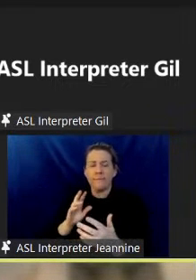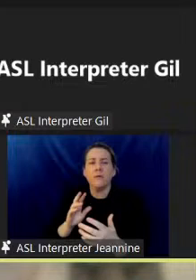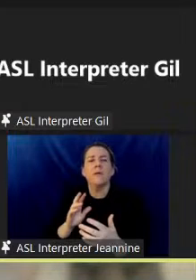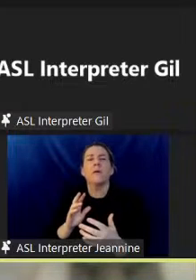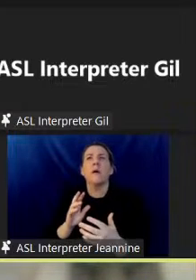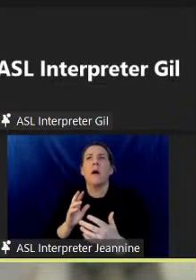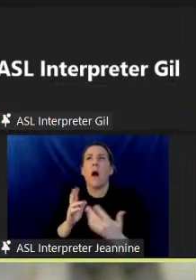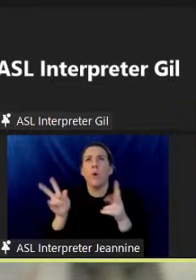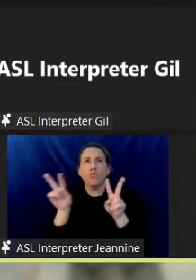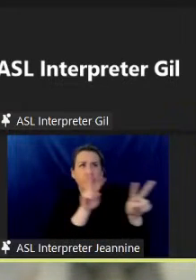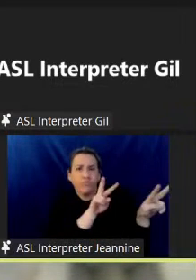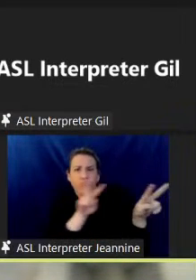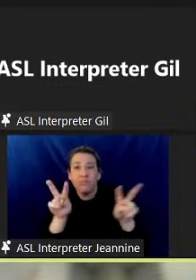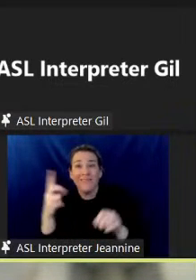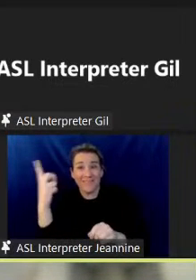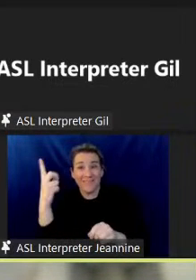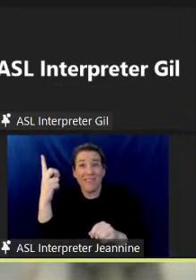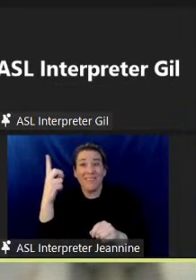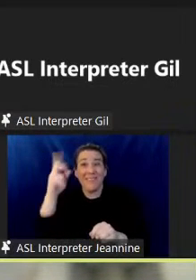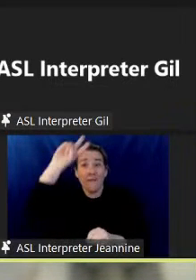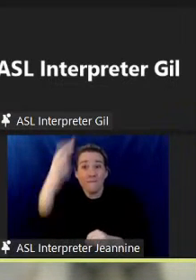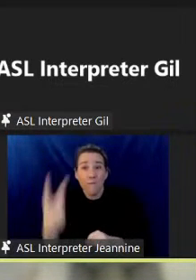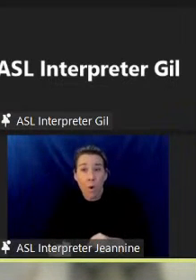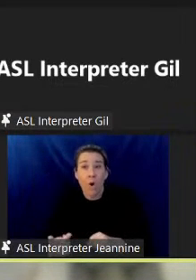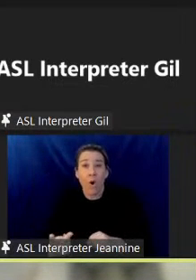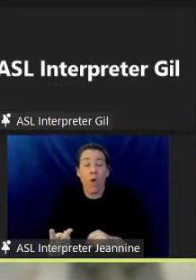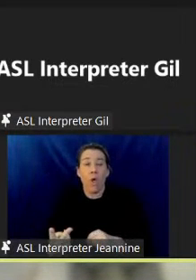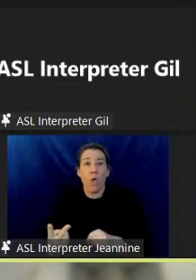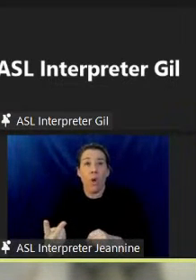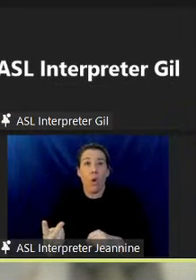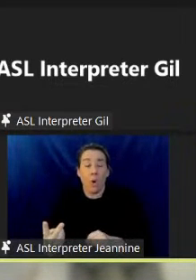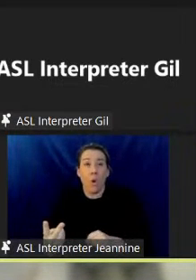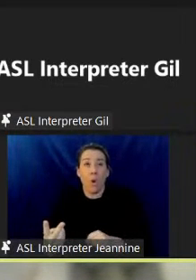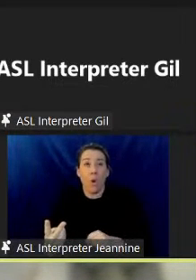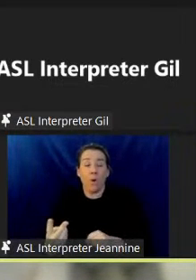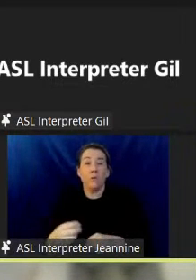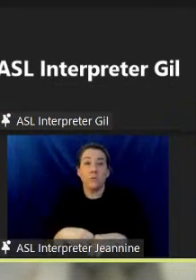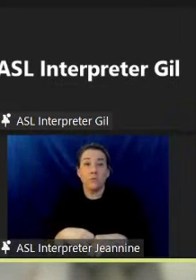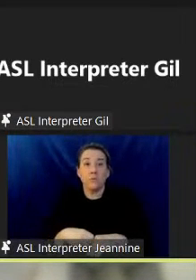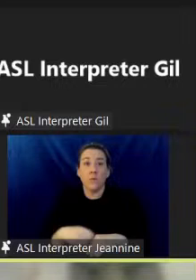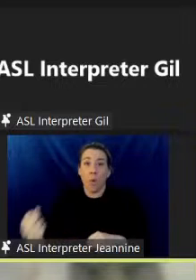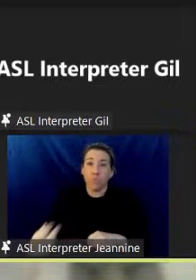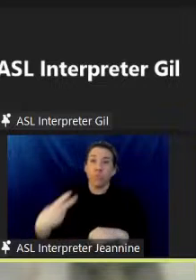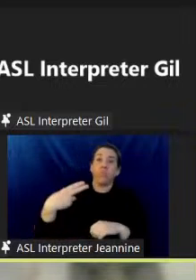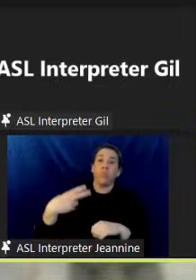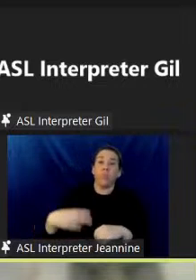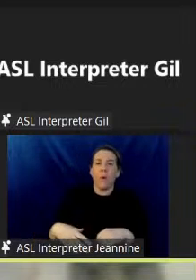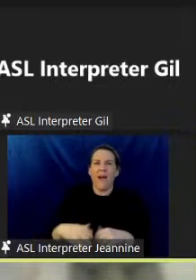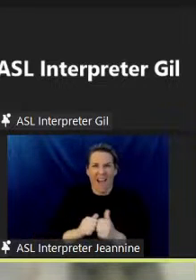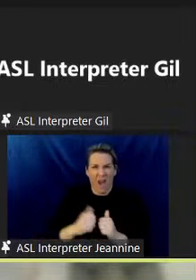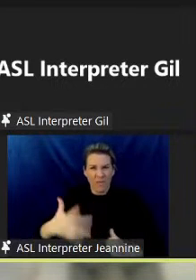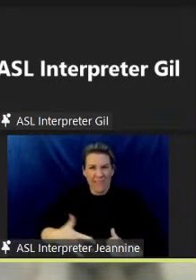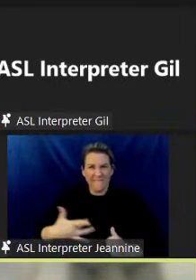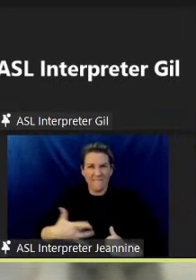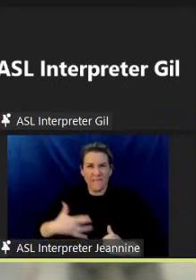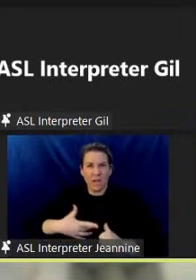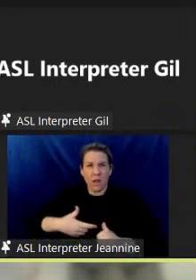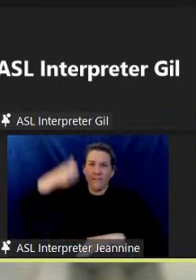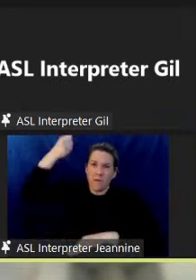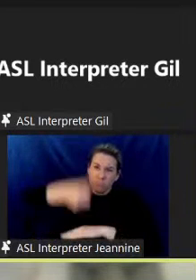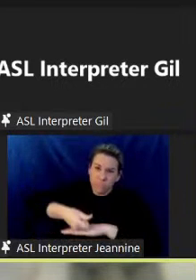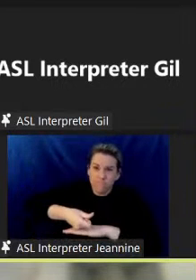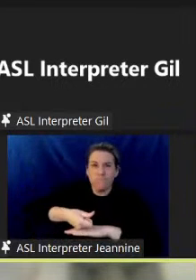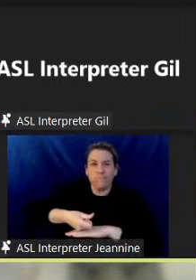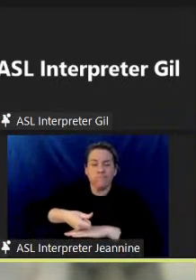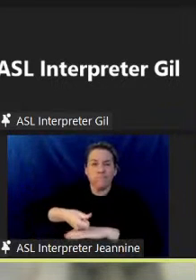as though those were something that were going to fall or get thrown at you. And how would that feel if those objects dropped on you or thrown at